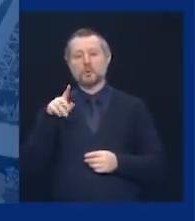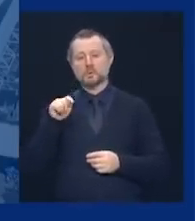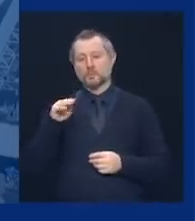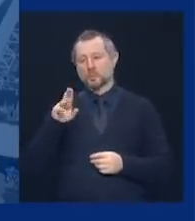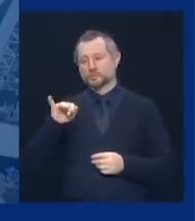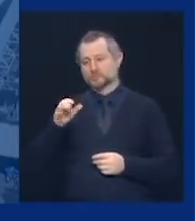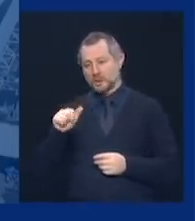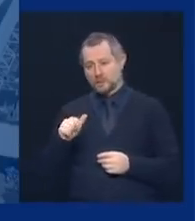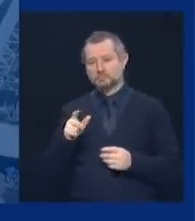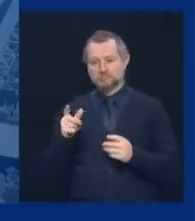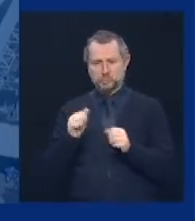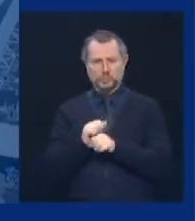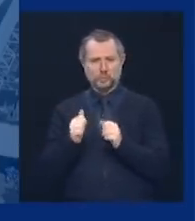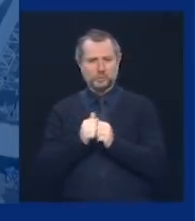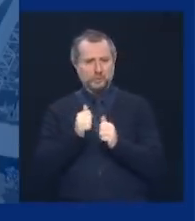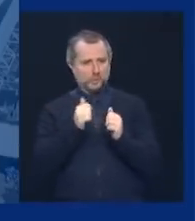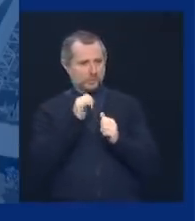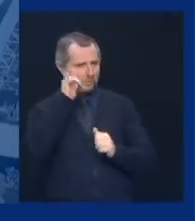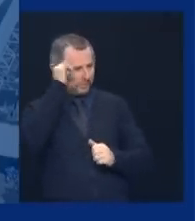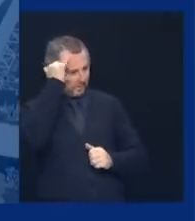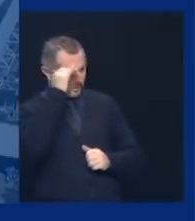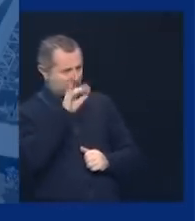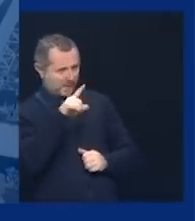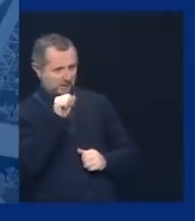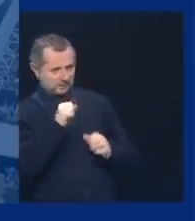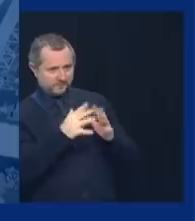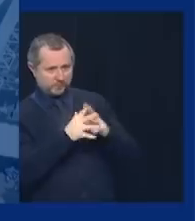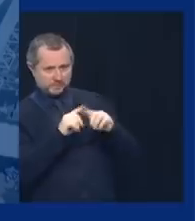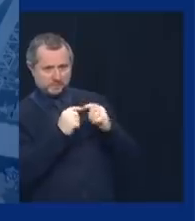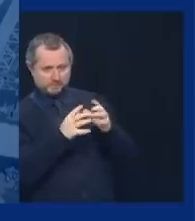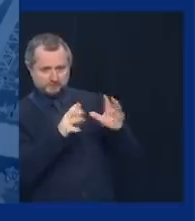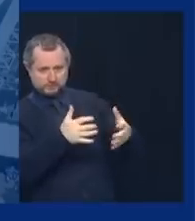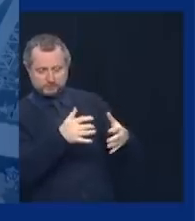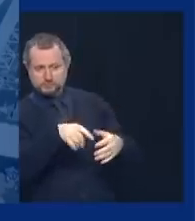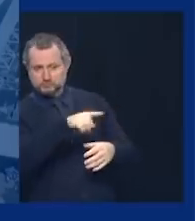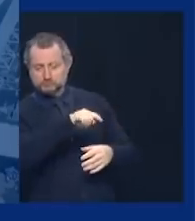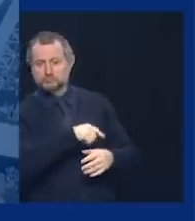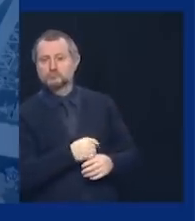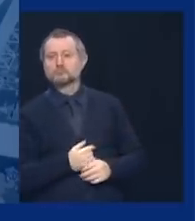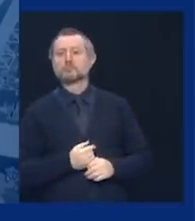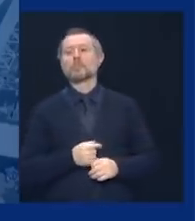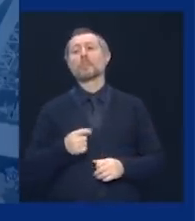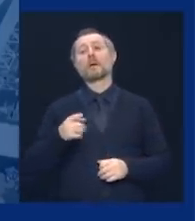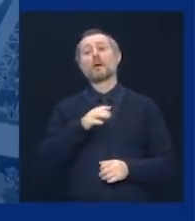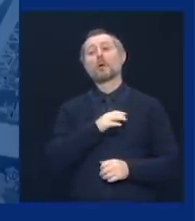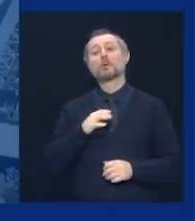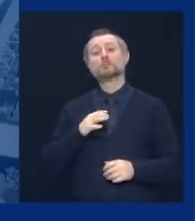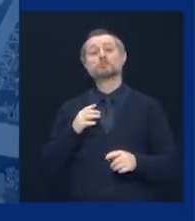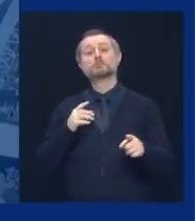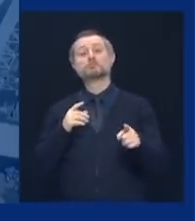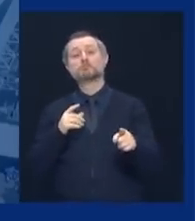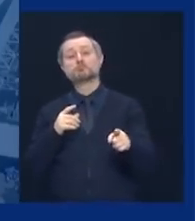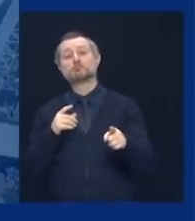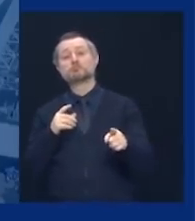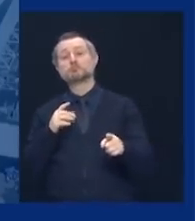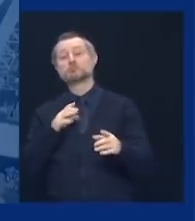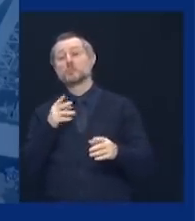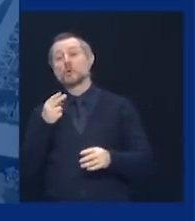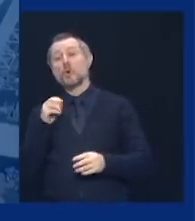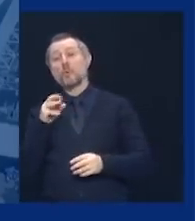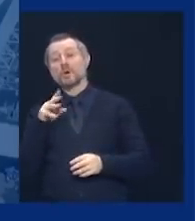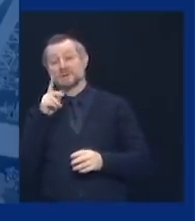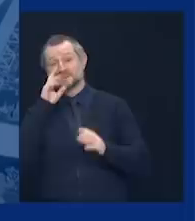ask them to comment. Commissioner Zucker, the picture, he's using his hands. That's because he's